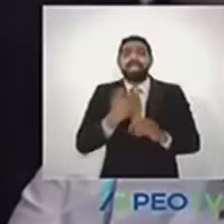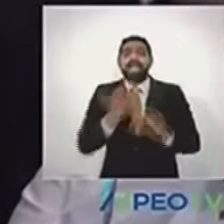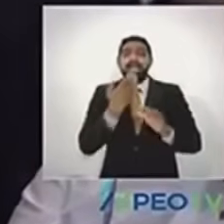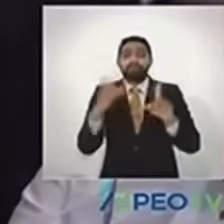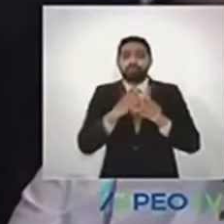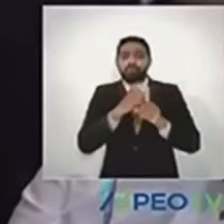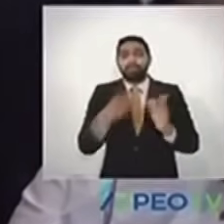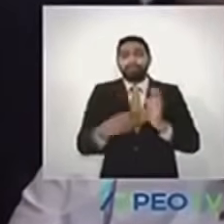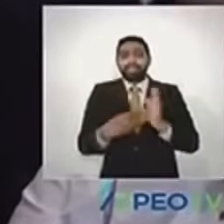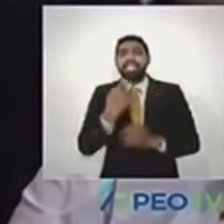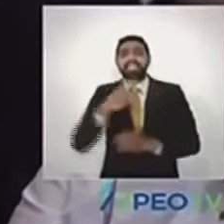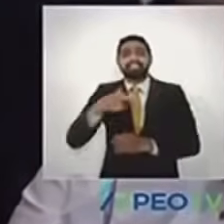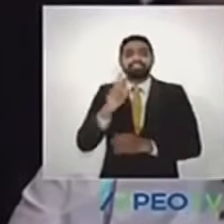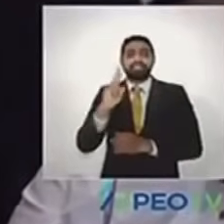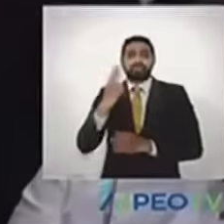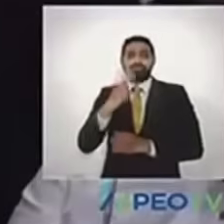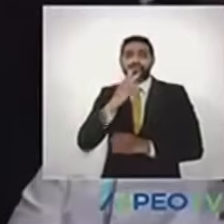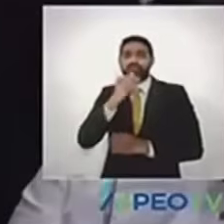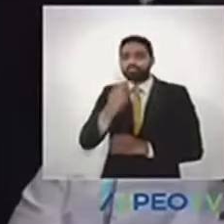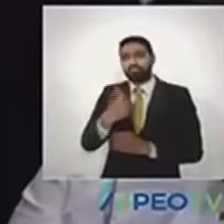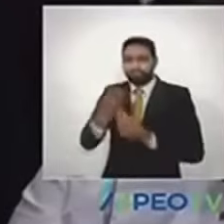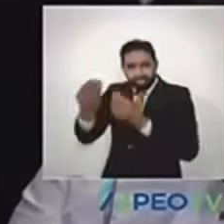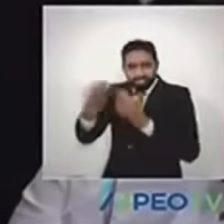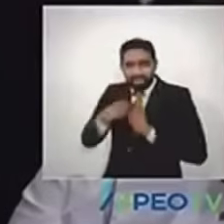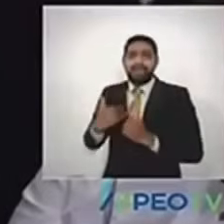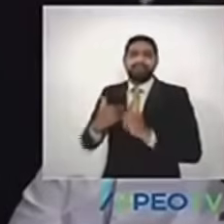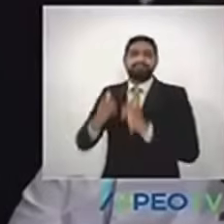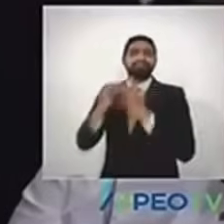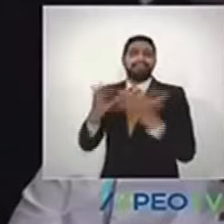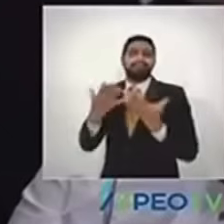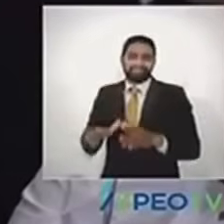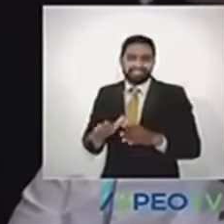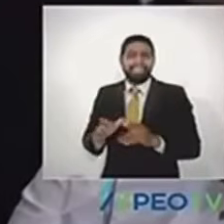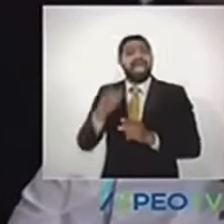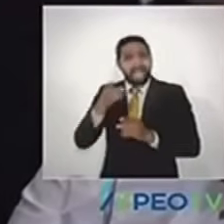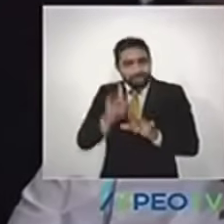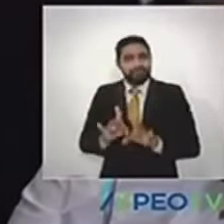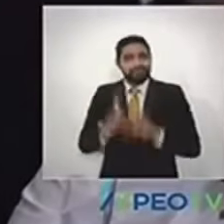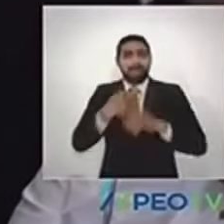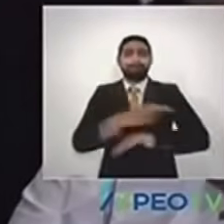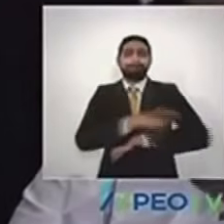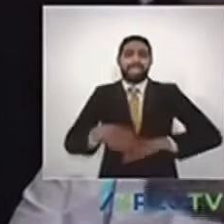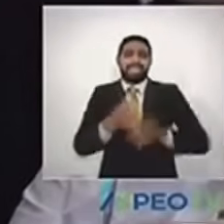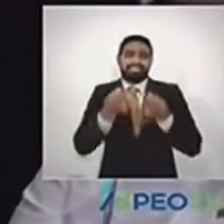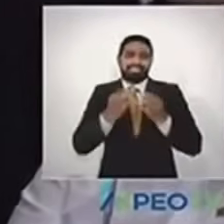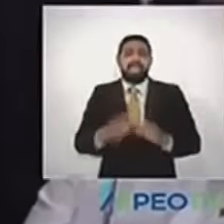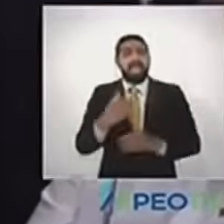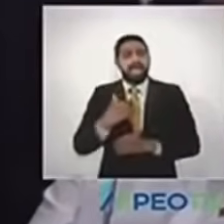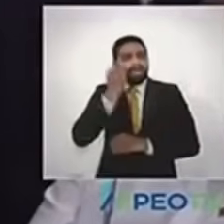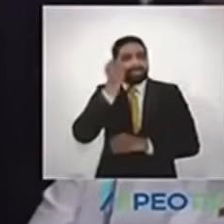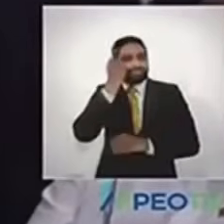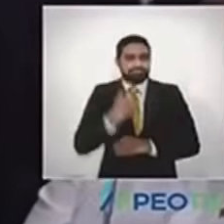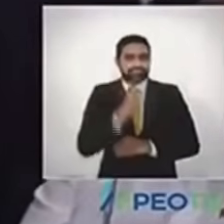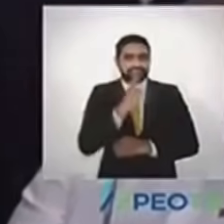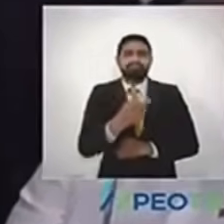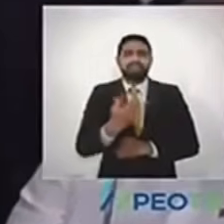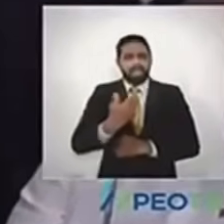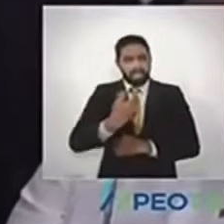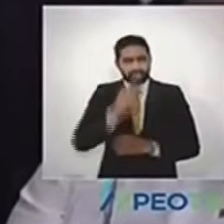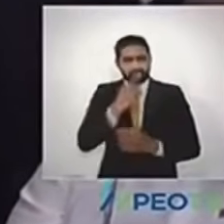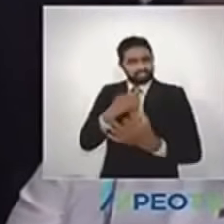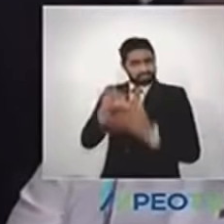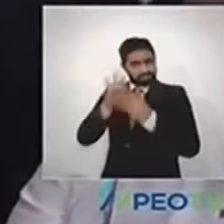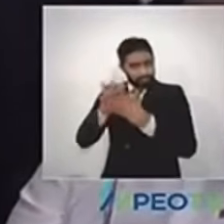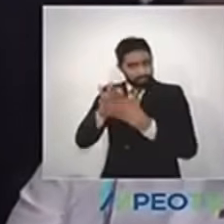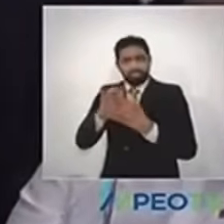the refinery. We made alternate arrangements. Therefore, I suggest that we use our diplomatic ties for matters like this. I heard